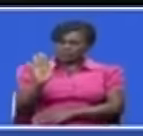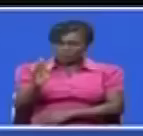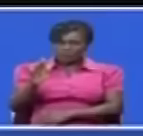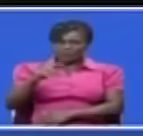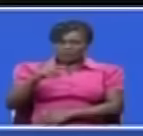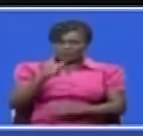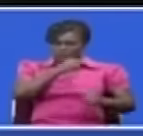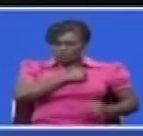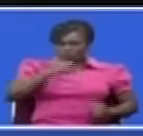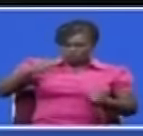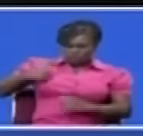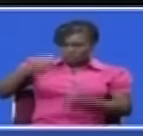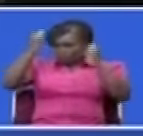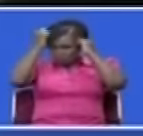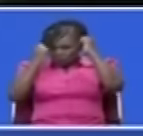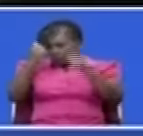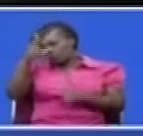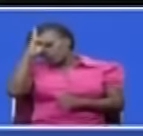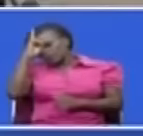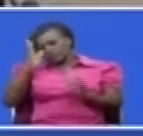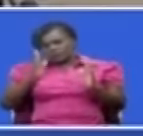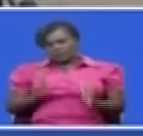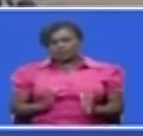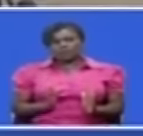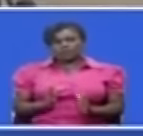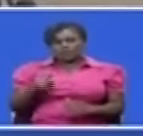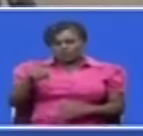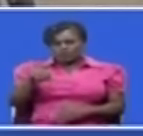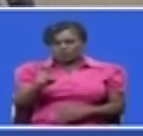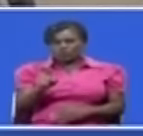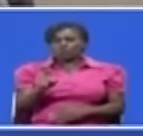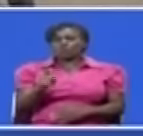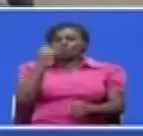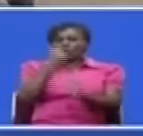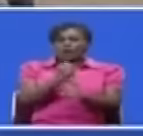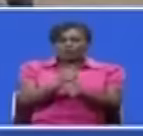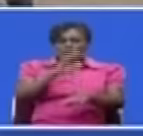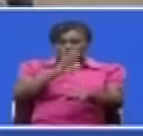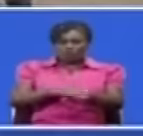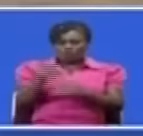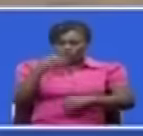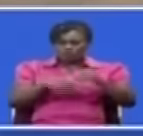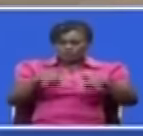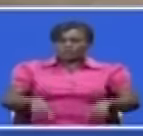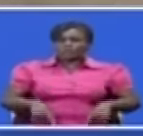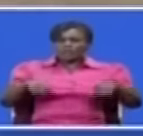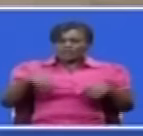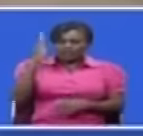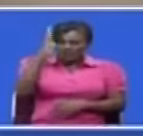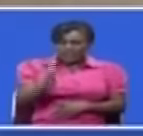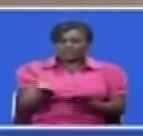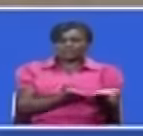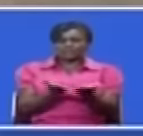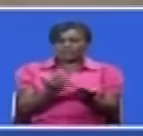soldier or being a military officer or police person, you're put into the line of fire. you're contributing your life directly in service to